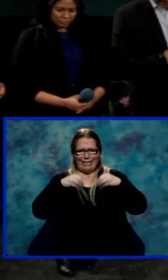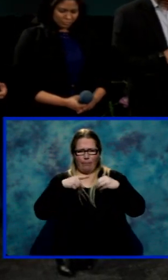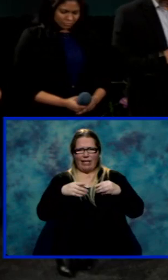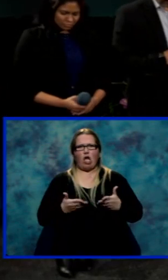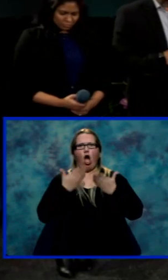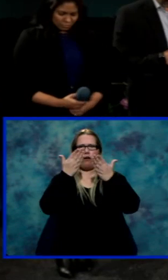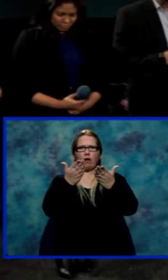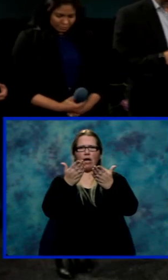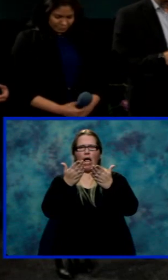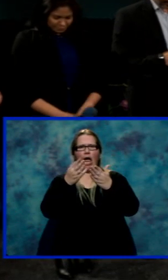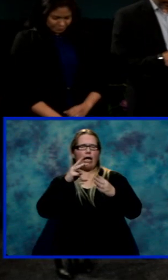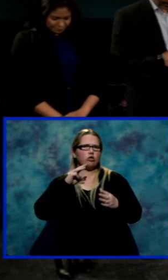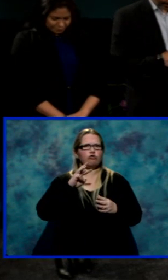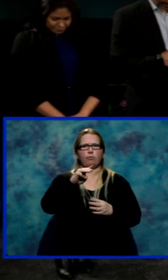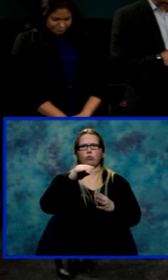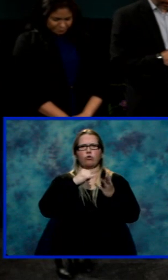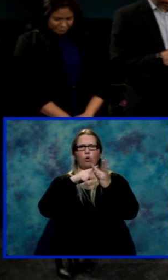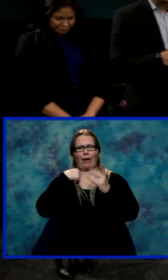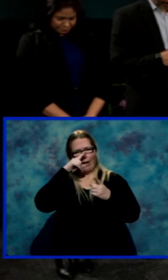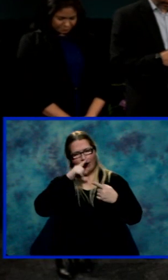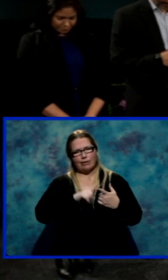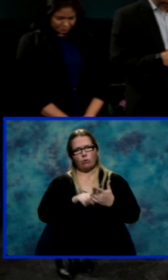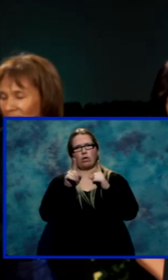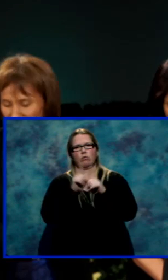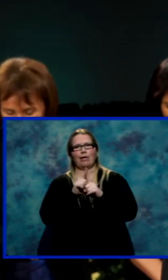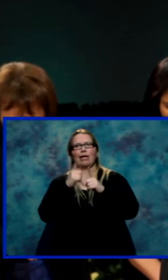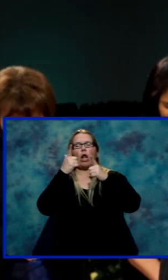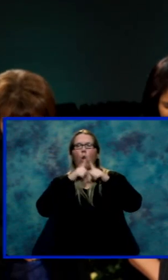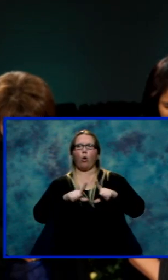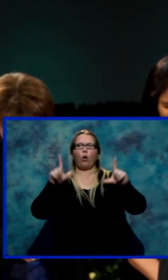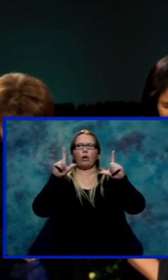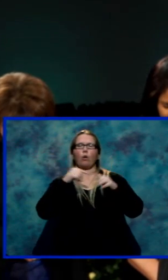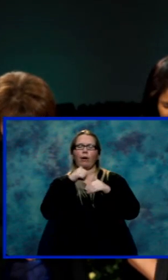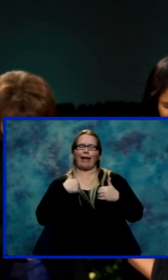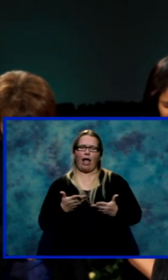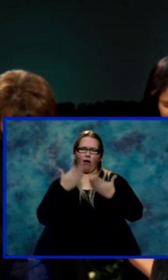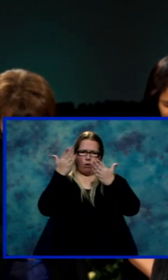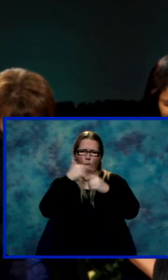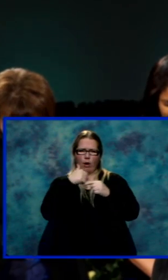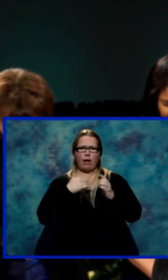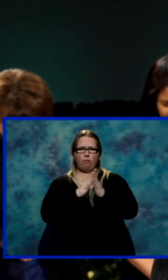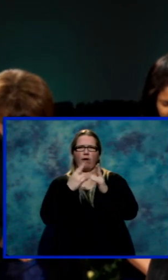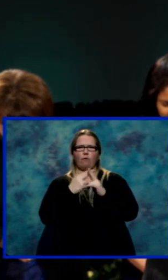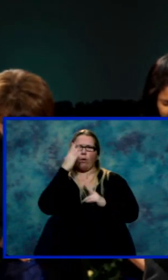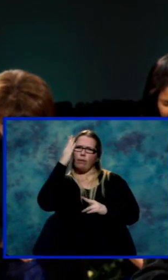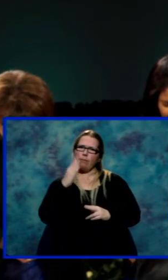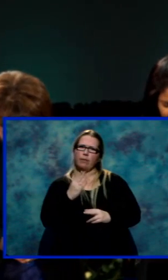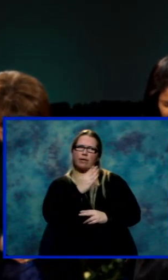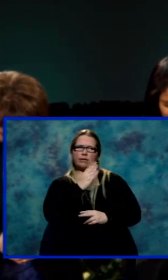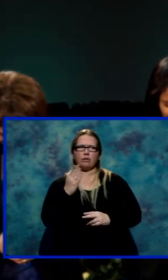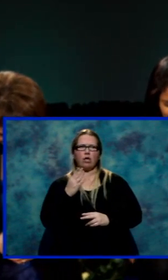to multiply it in great ways so we can continue his work. Dear Lord, now as we give our offerings, we pray that you'll bless it, that